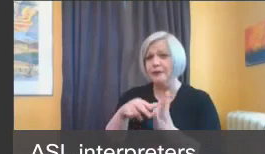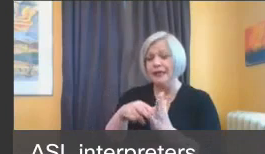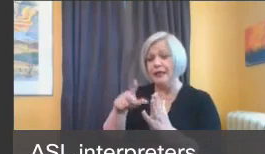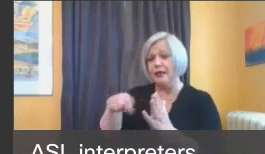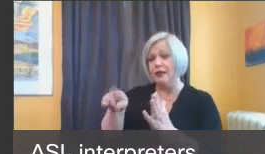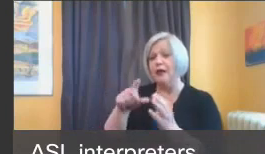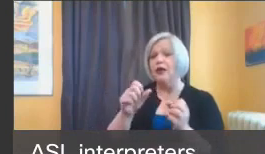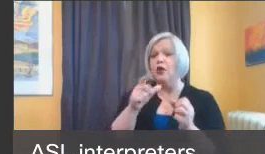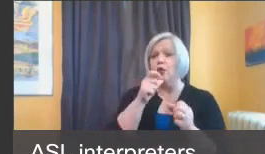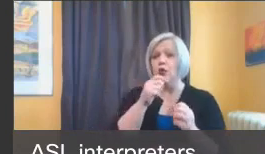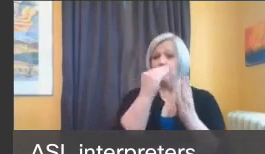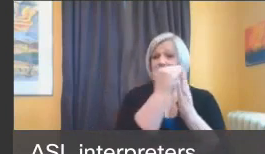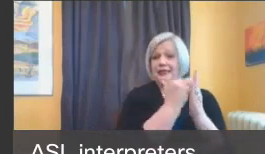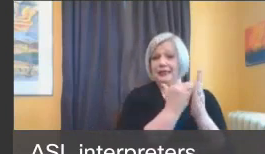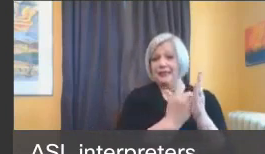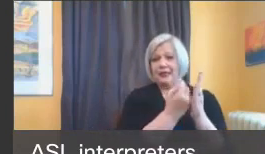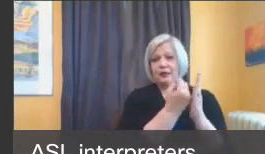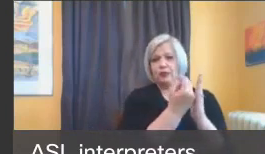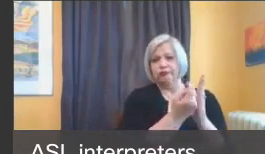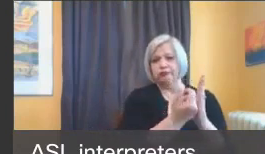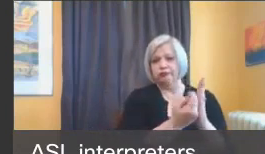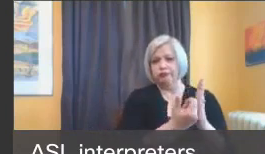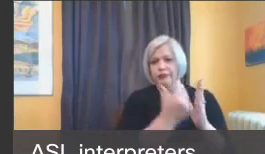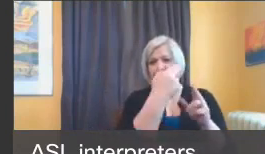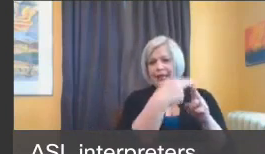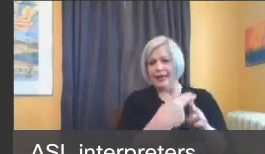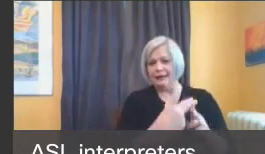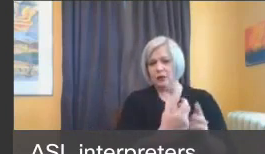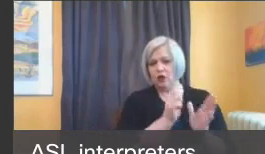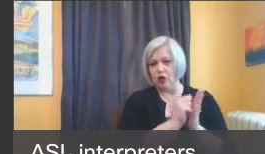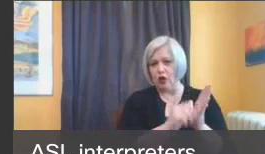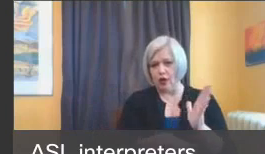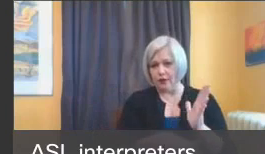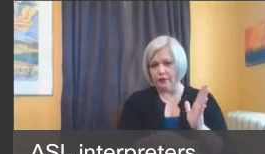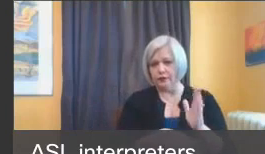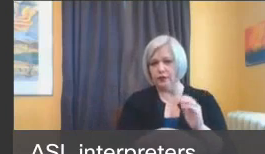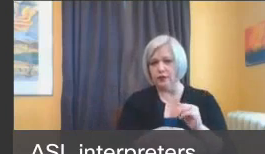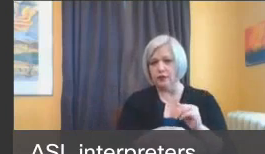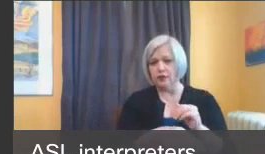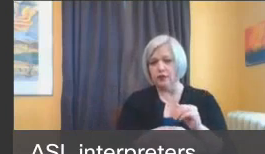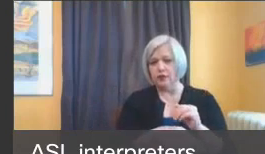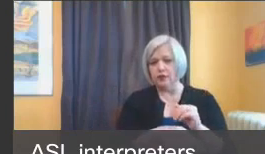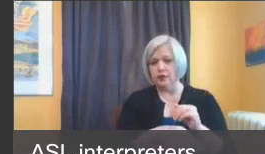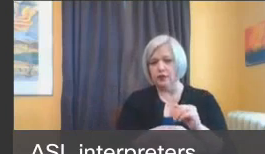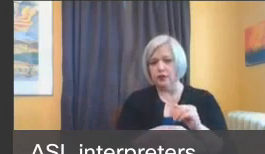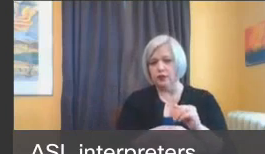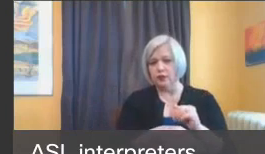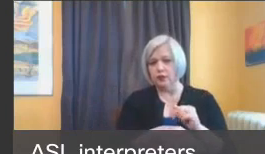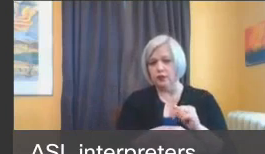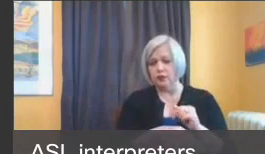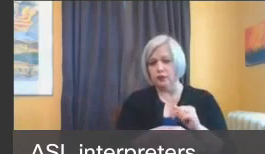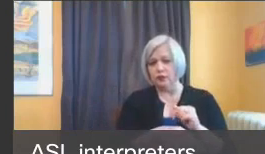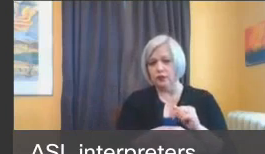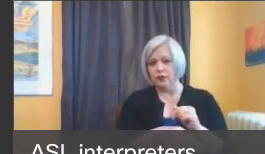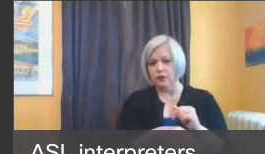voter rolls. Do you think that removing people, or at least pursuing whether they're still residents of